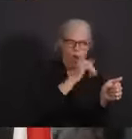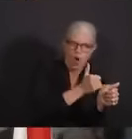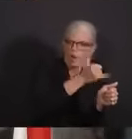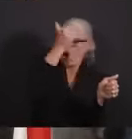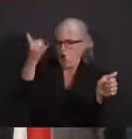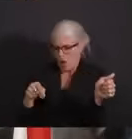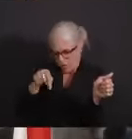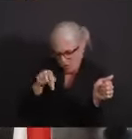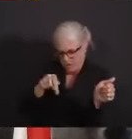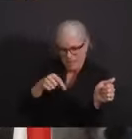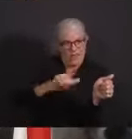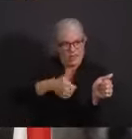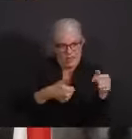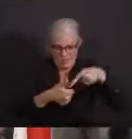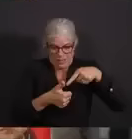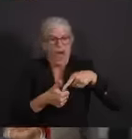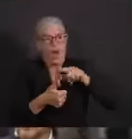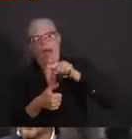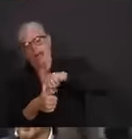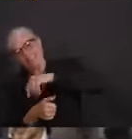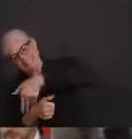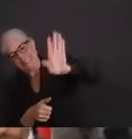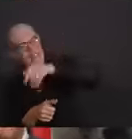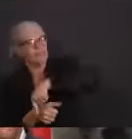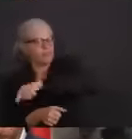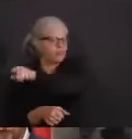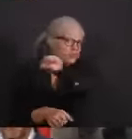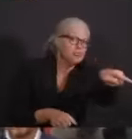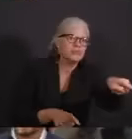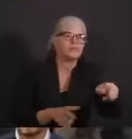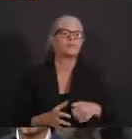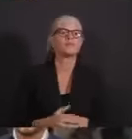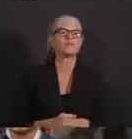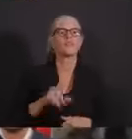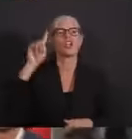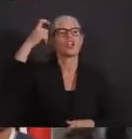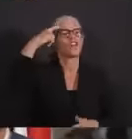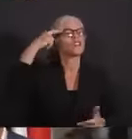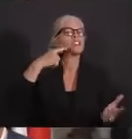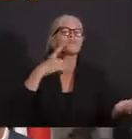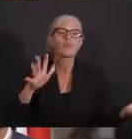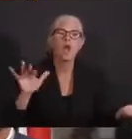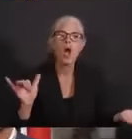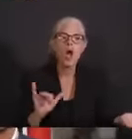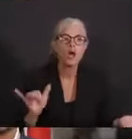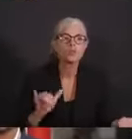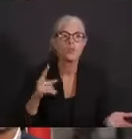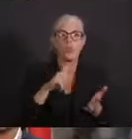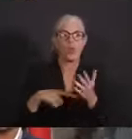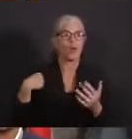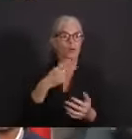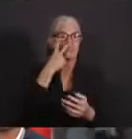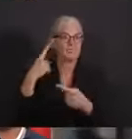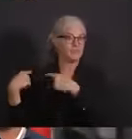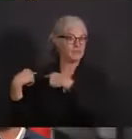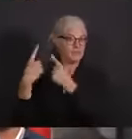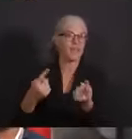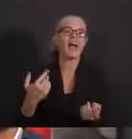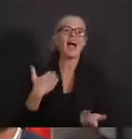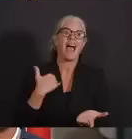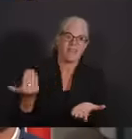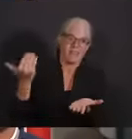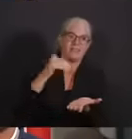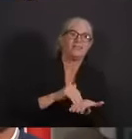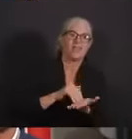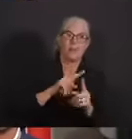then people will respond to that. Well, also, I think what you've seen in past is there is a redundancy, but then